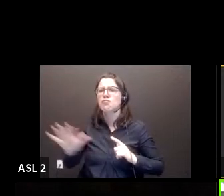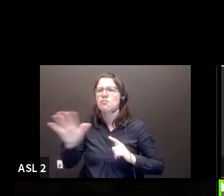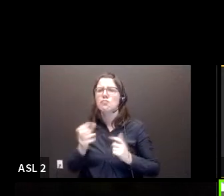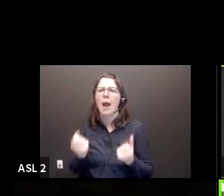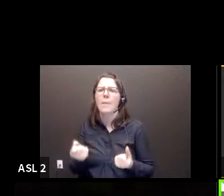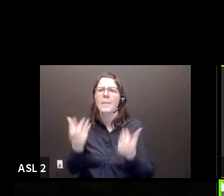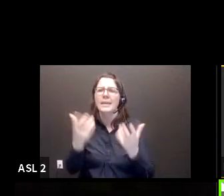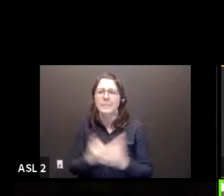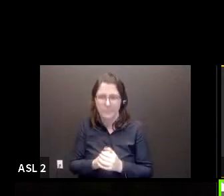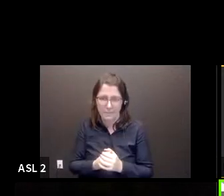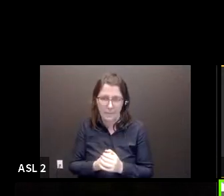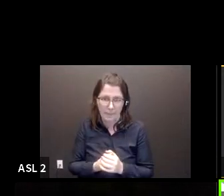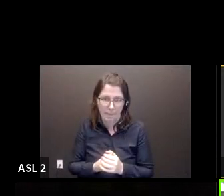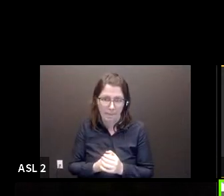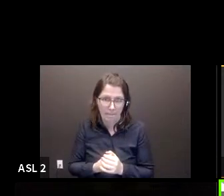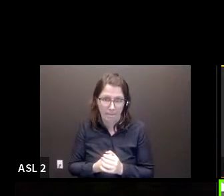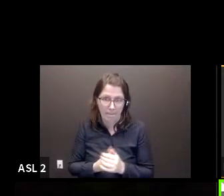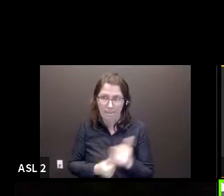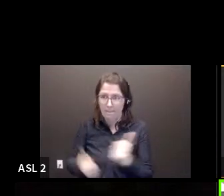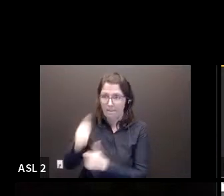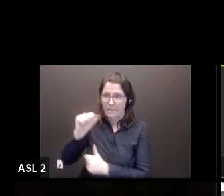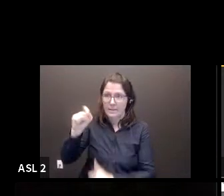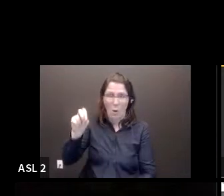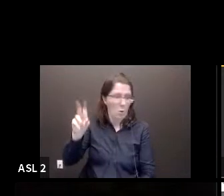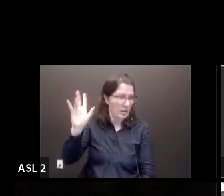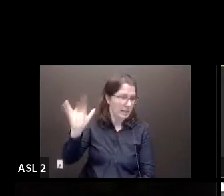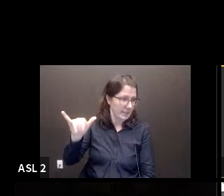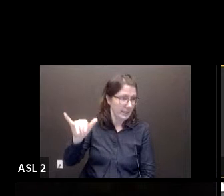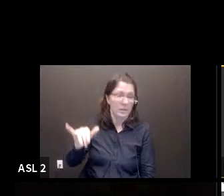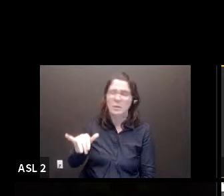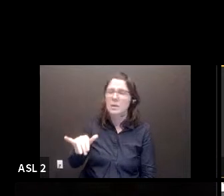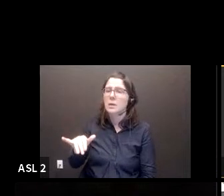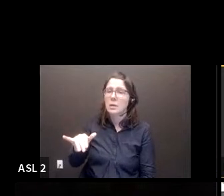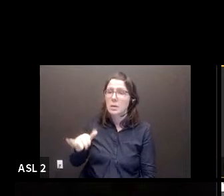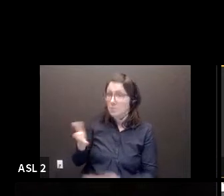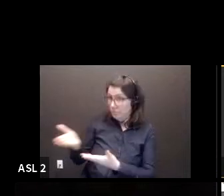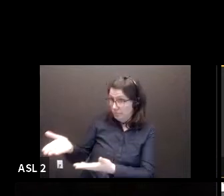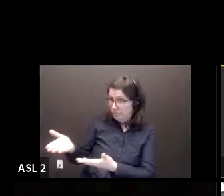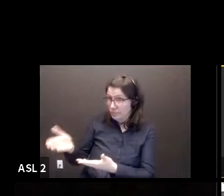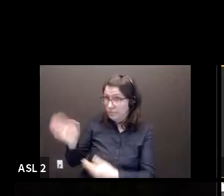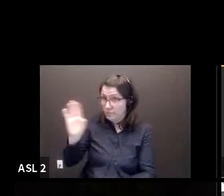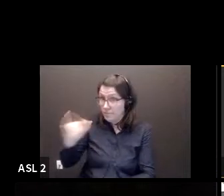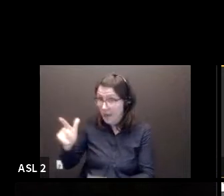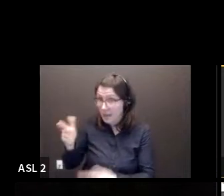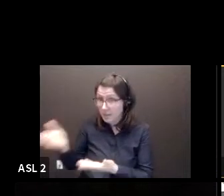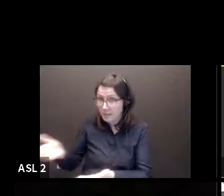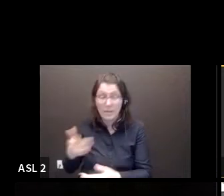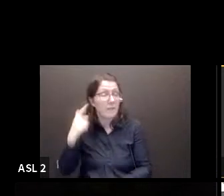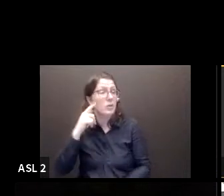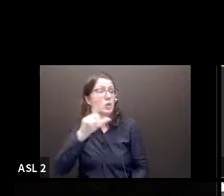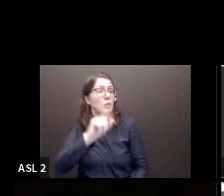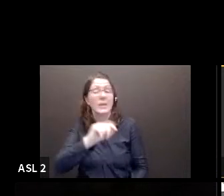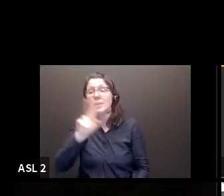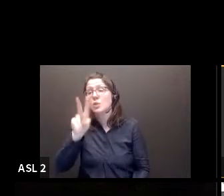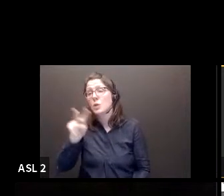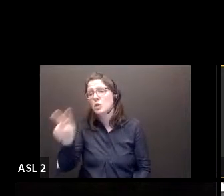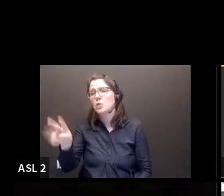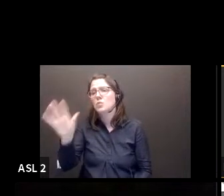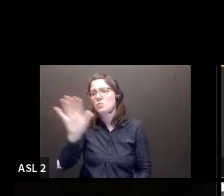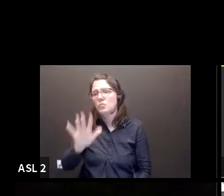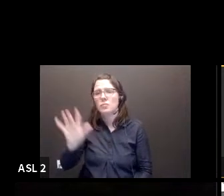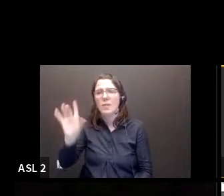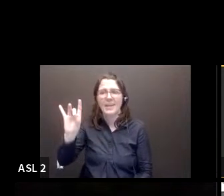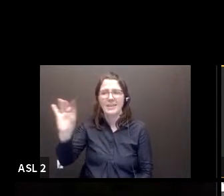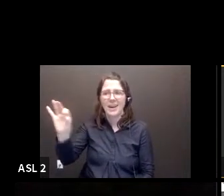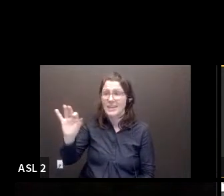steve again if you could yeah absolutely chief i'll do that so for 2022 we have a total number of 89 so